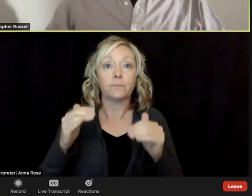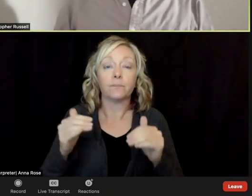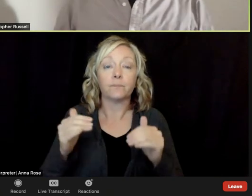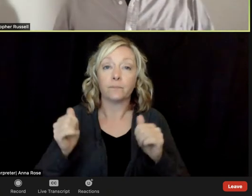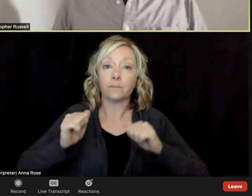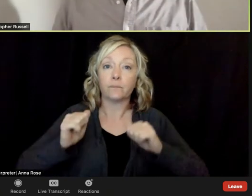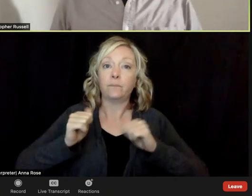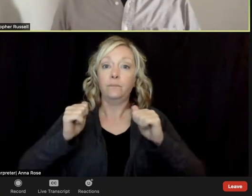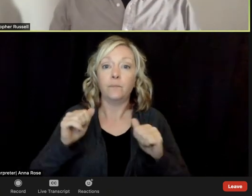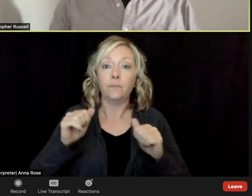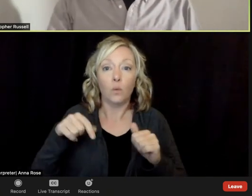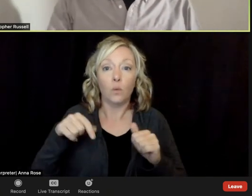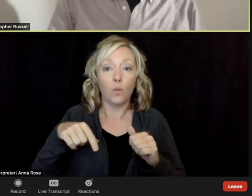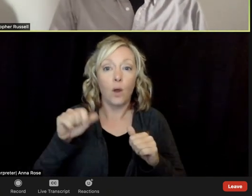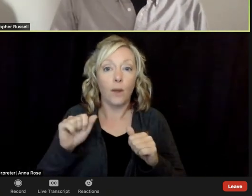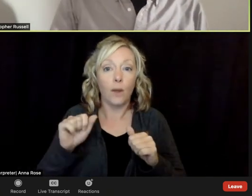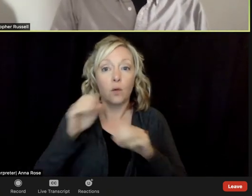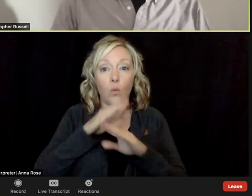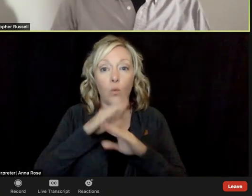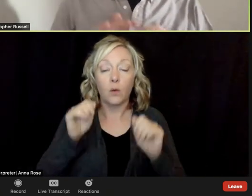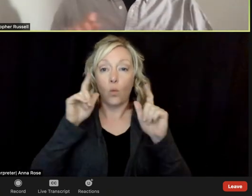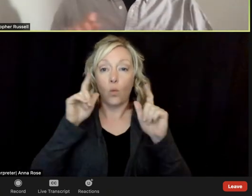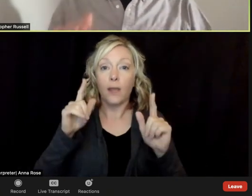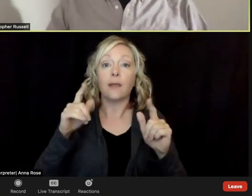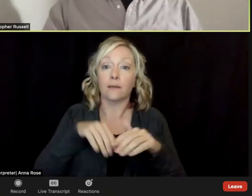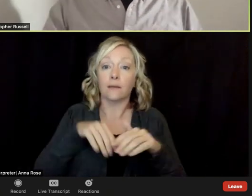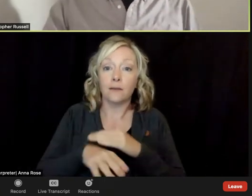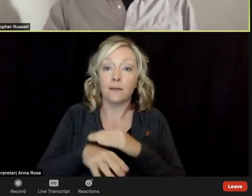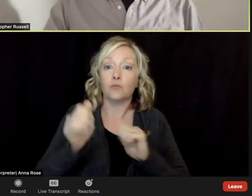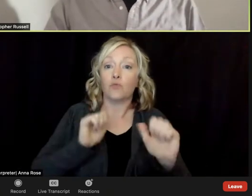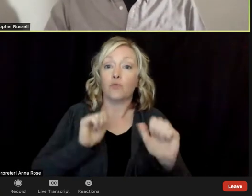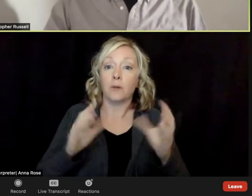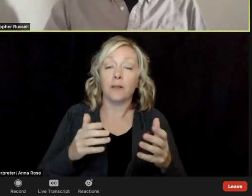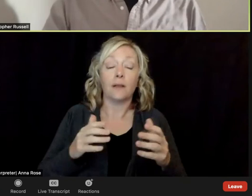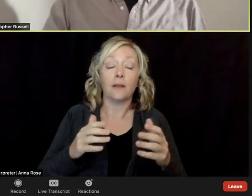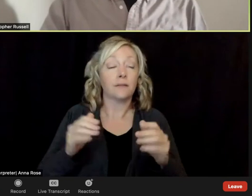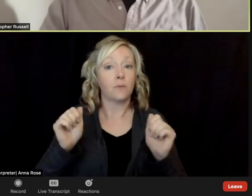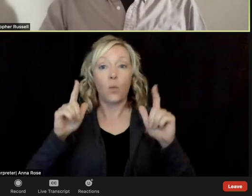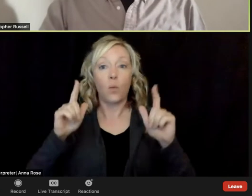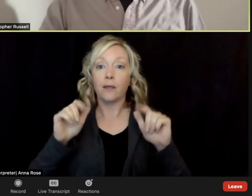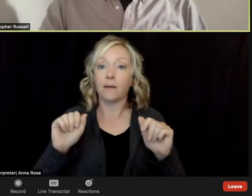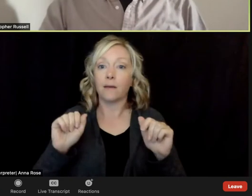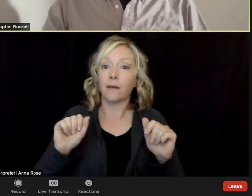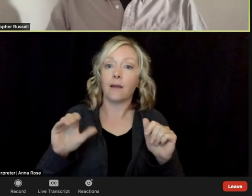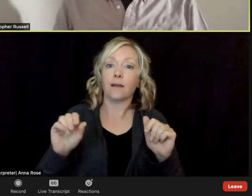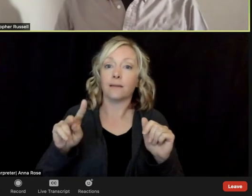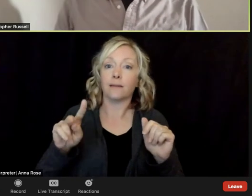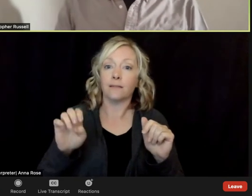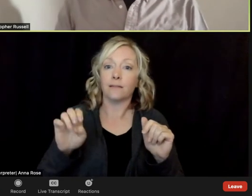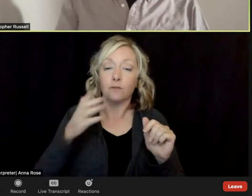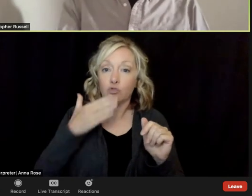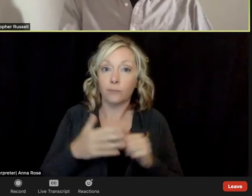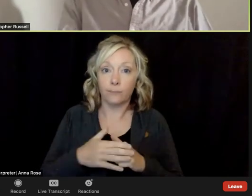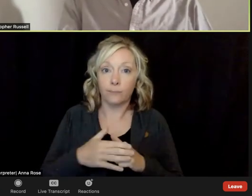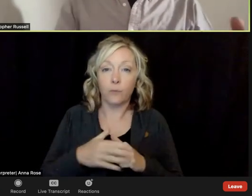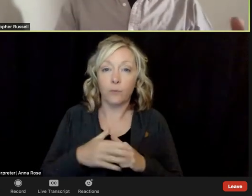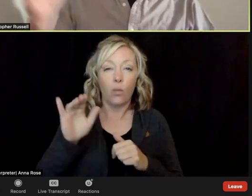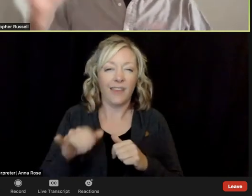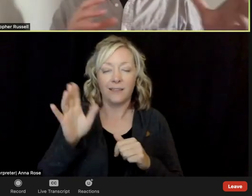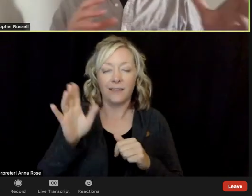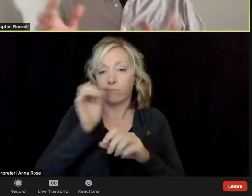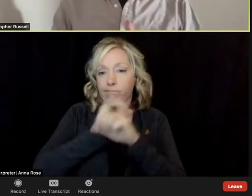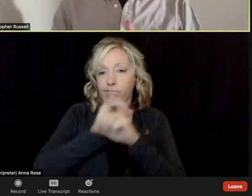go, so that by the time we get to drama class, we're active, awake, and we're good. Okay. So that's kind of the idea, and we're looking at,